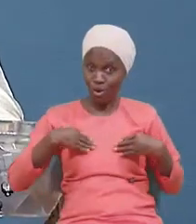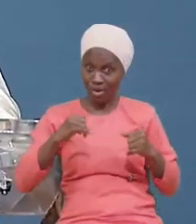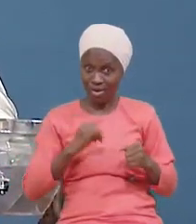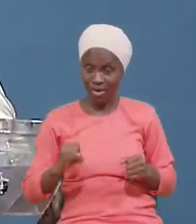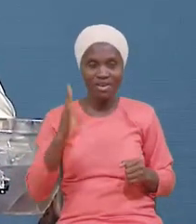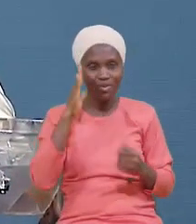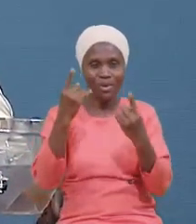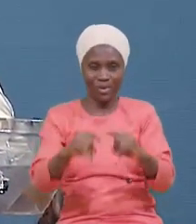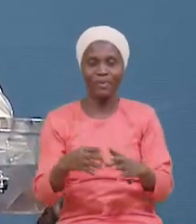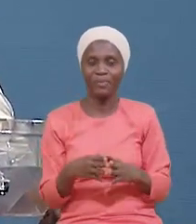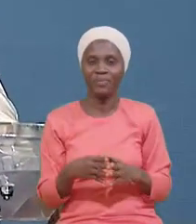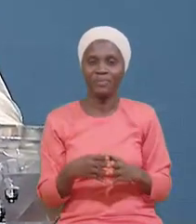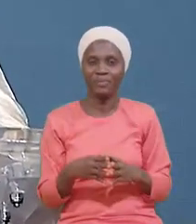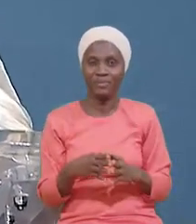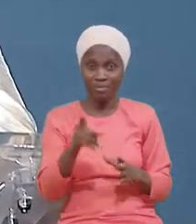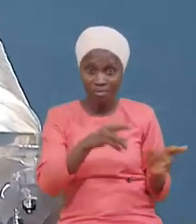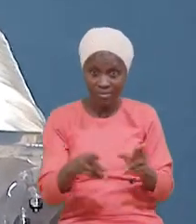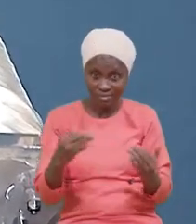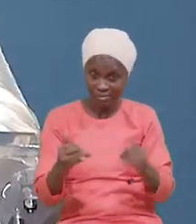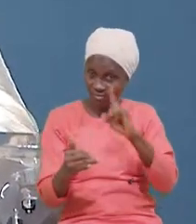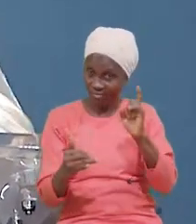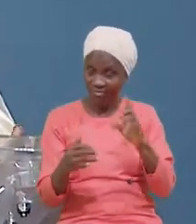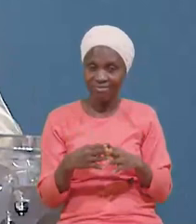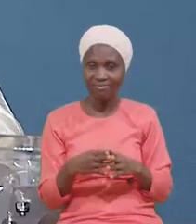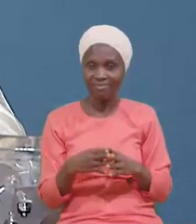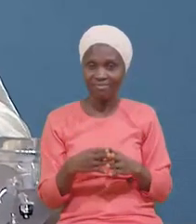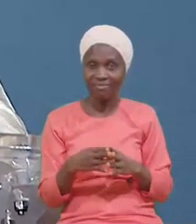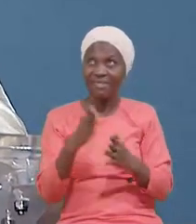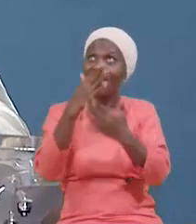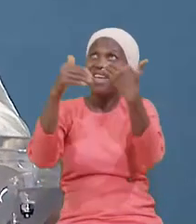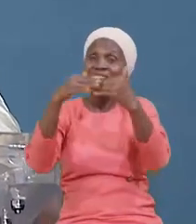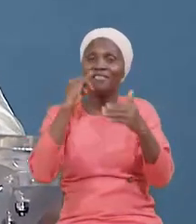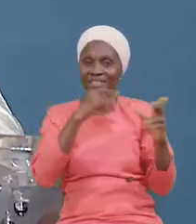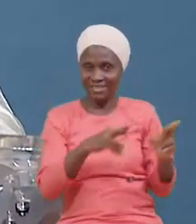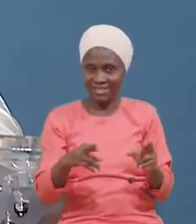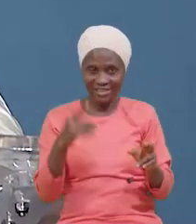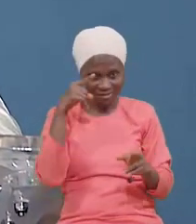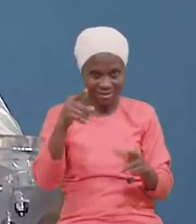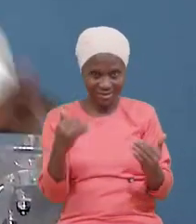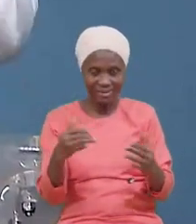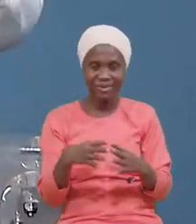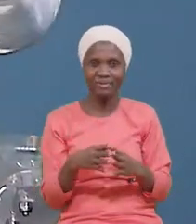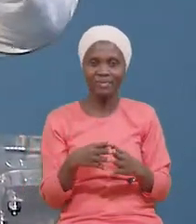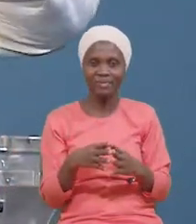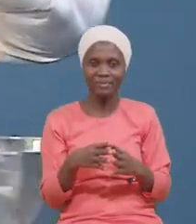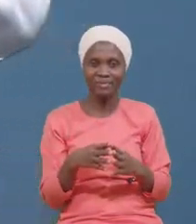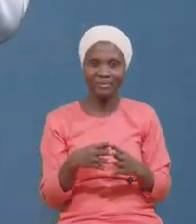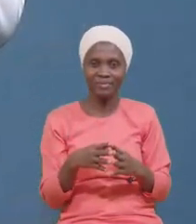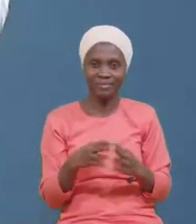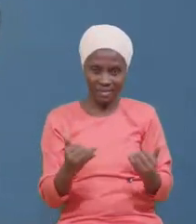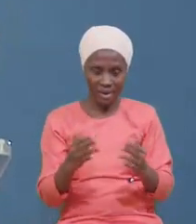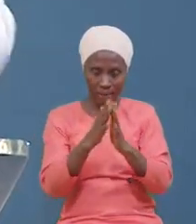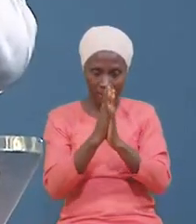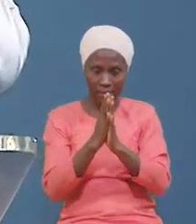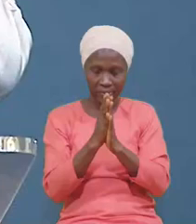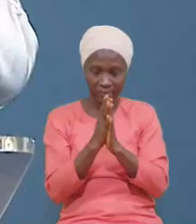swasthato chestondi. We're ready now. Ippudu siddhamena. Heaven is ready for you. Paralokam mee kosam siddhanga undi. Let's pray.